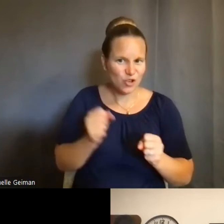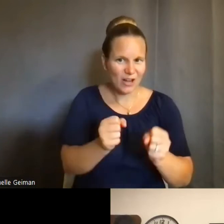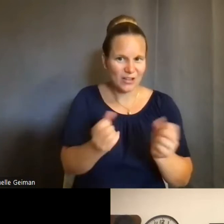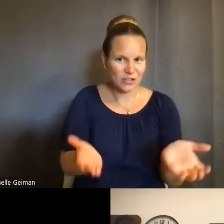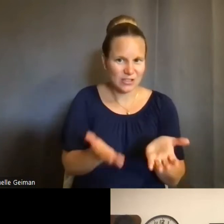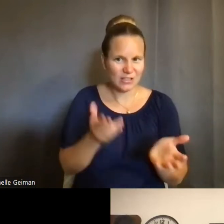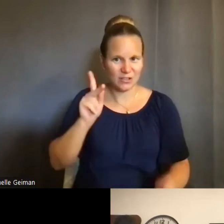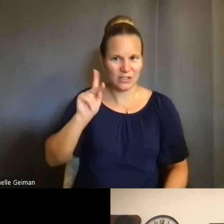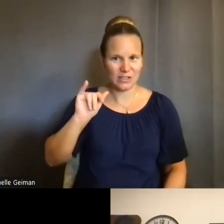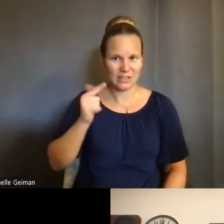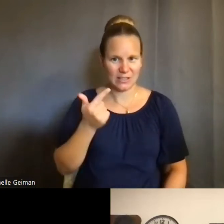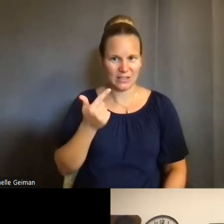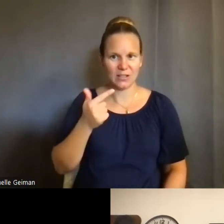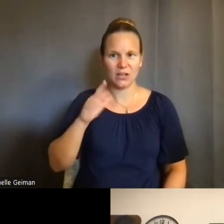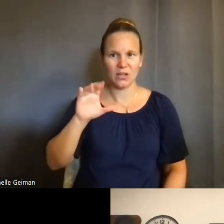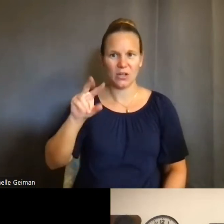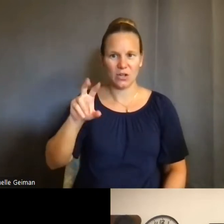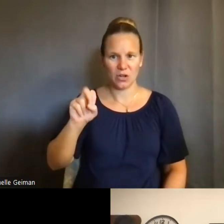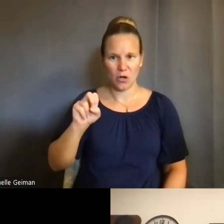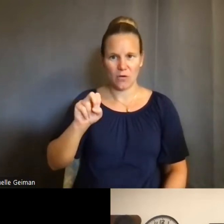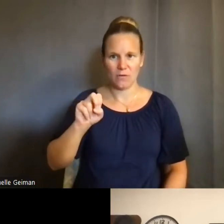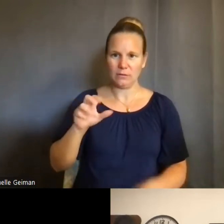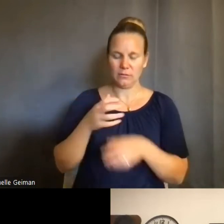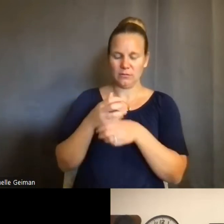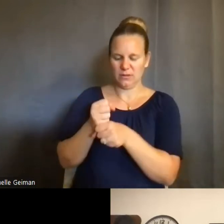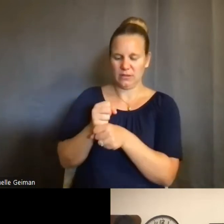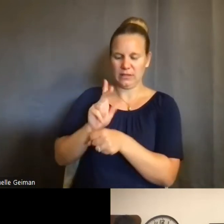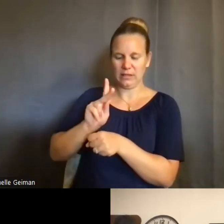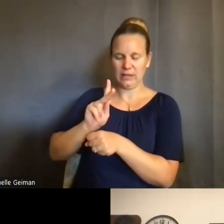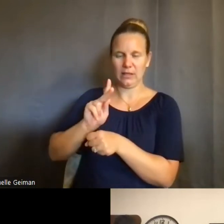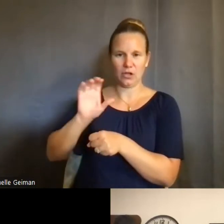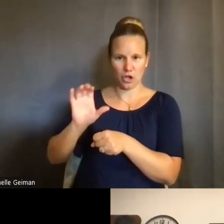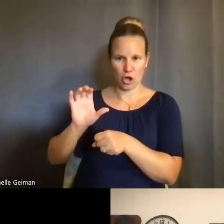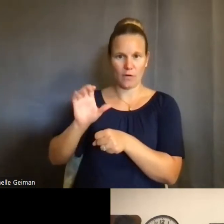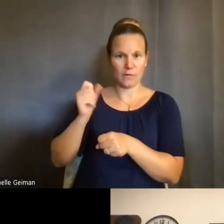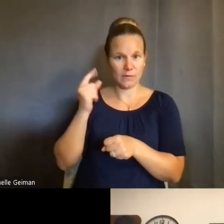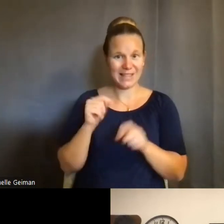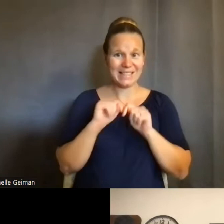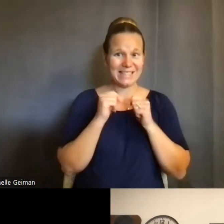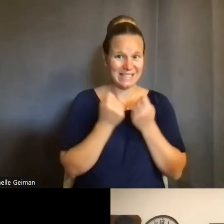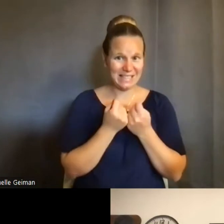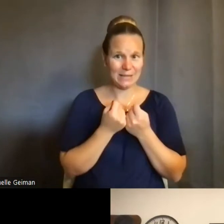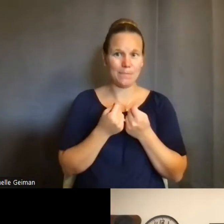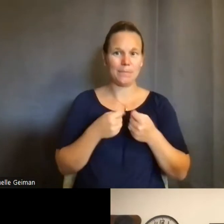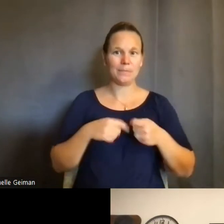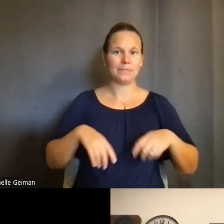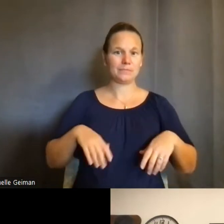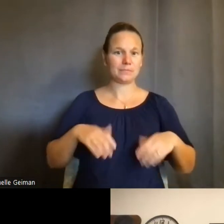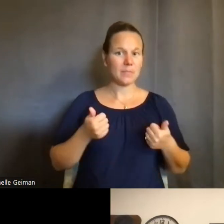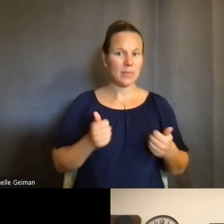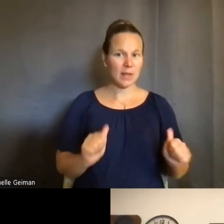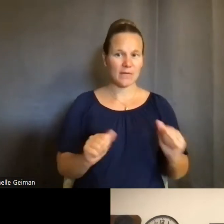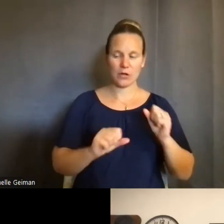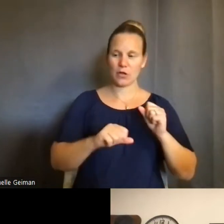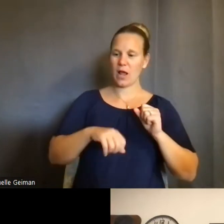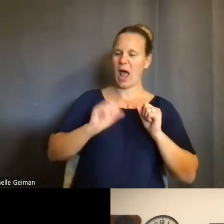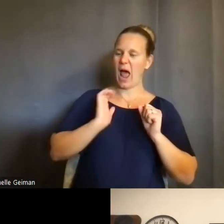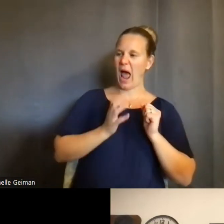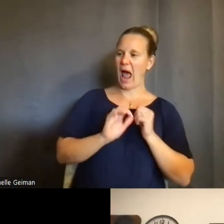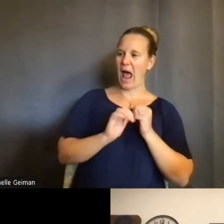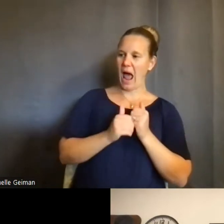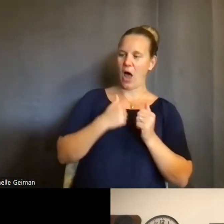great teachers to come here. Now that was a team effort, right? The interview process, the way that we marketed ourselves as a district and its